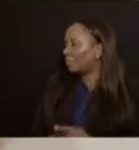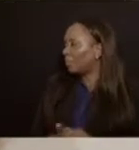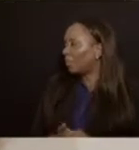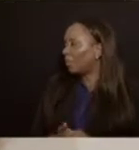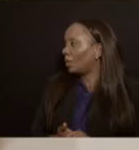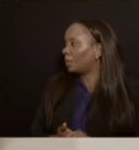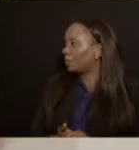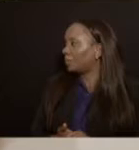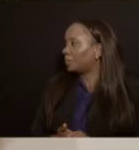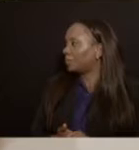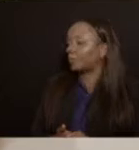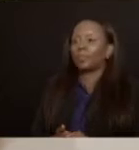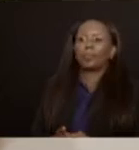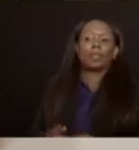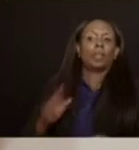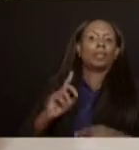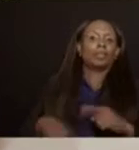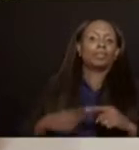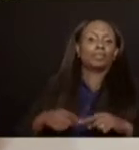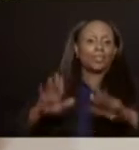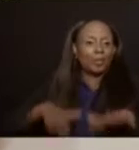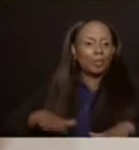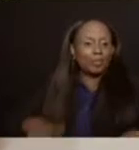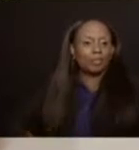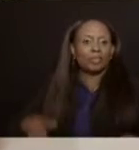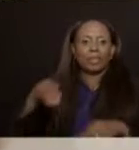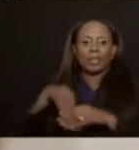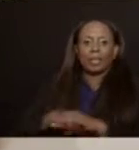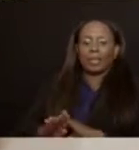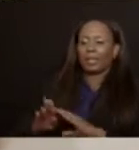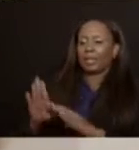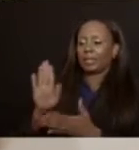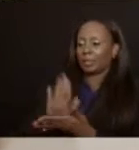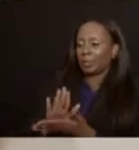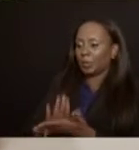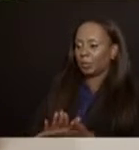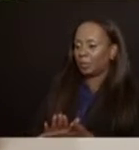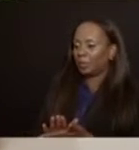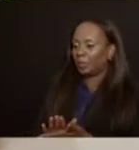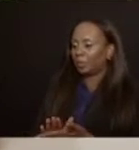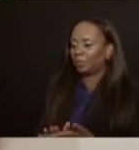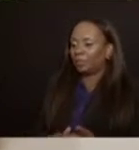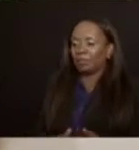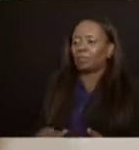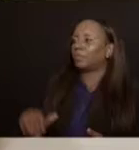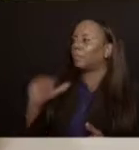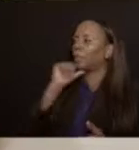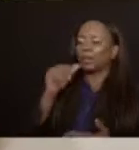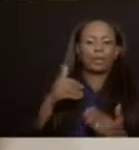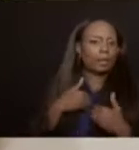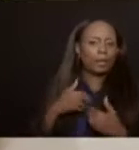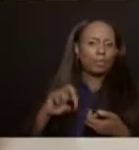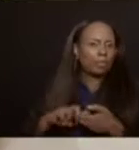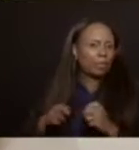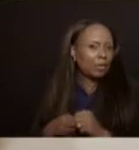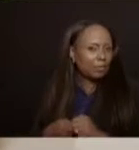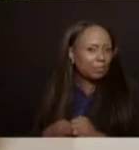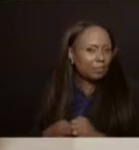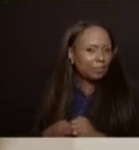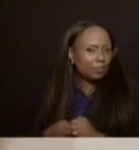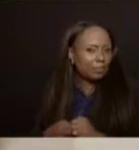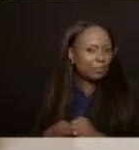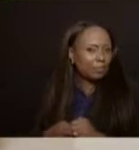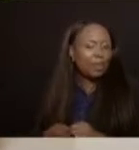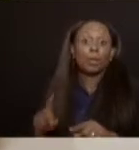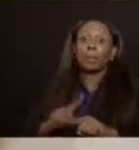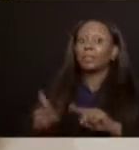at school doing face-to-face classes, you didn't have the problem that we are experiencing now, but the